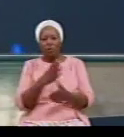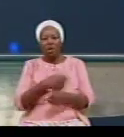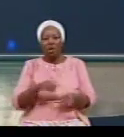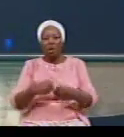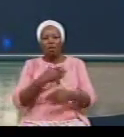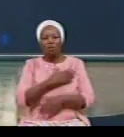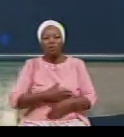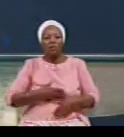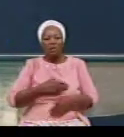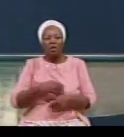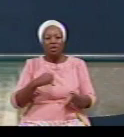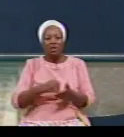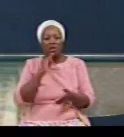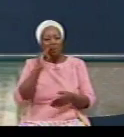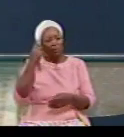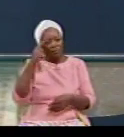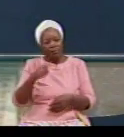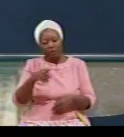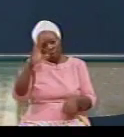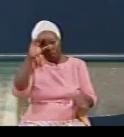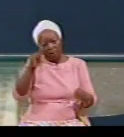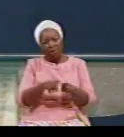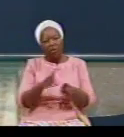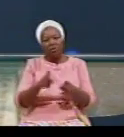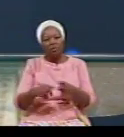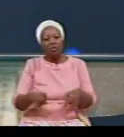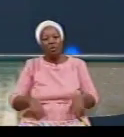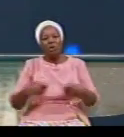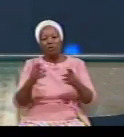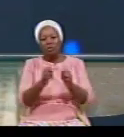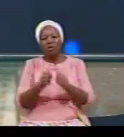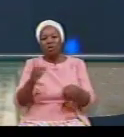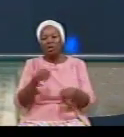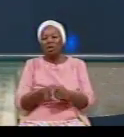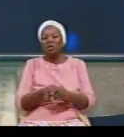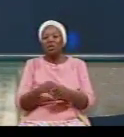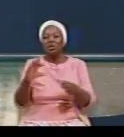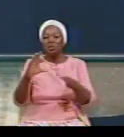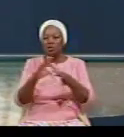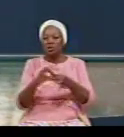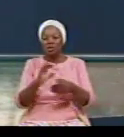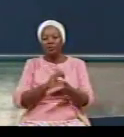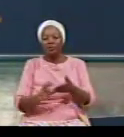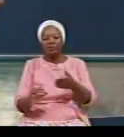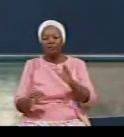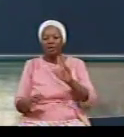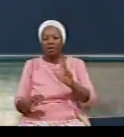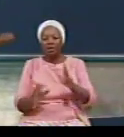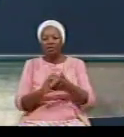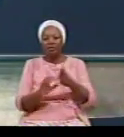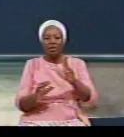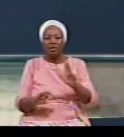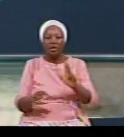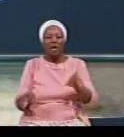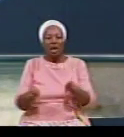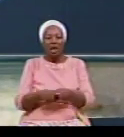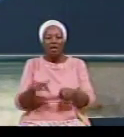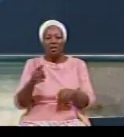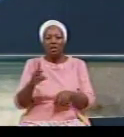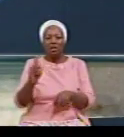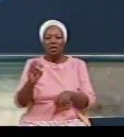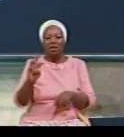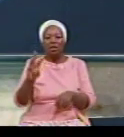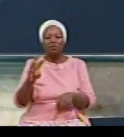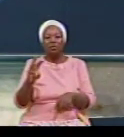dwell together in unity. Verse 3, it says in verse 3, as the dew of